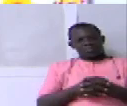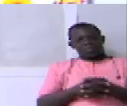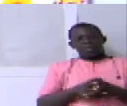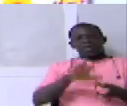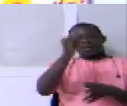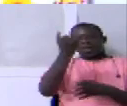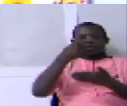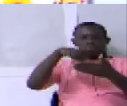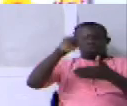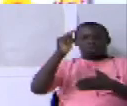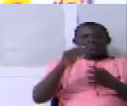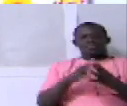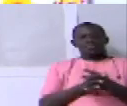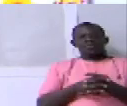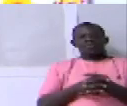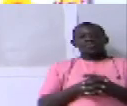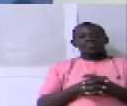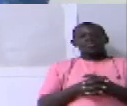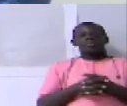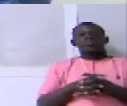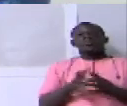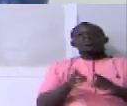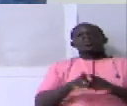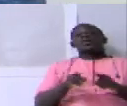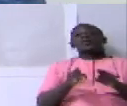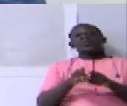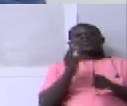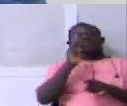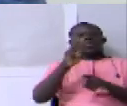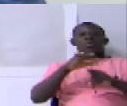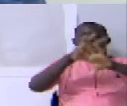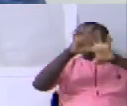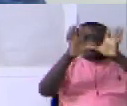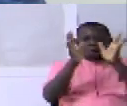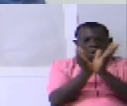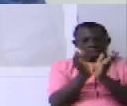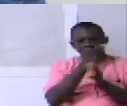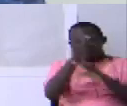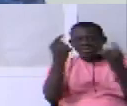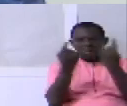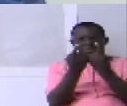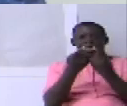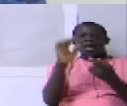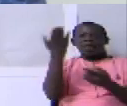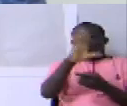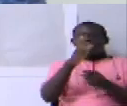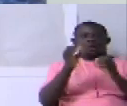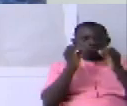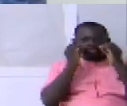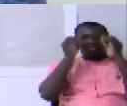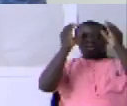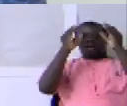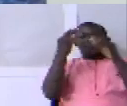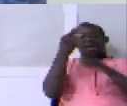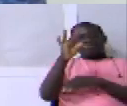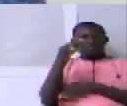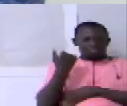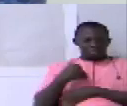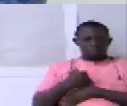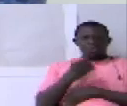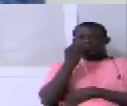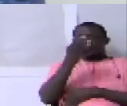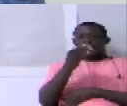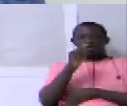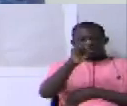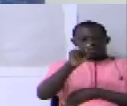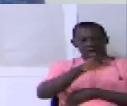That's correct. In view of all that fact, does it surprise you if people say that